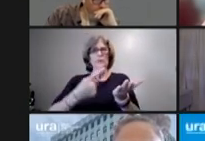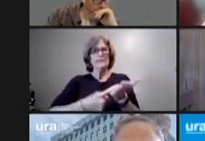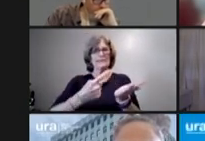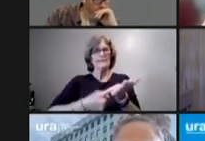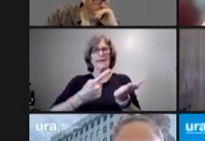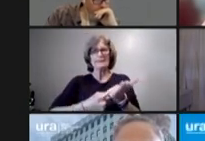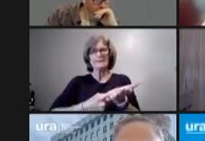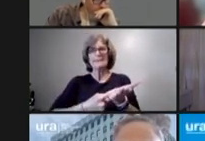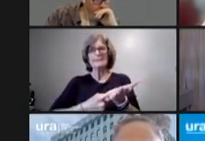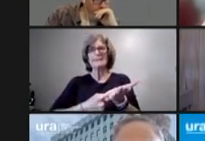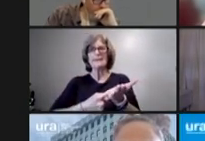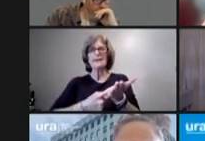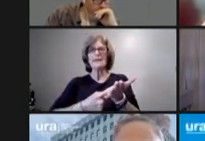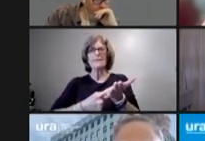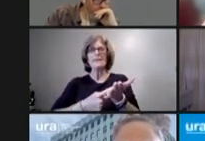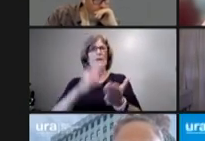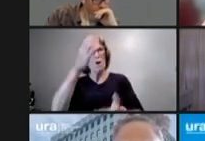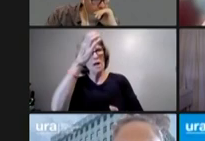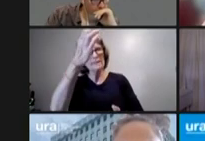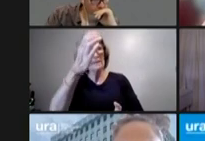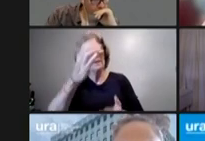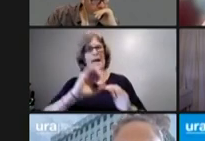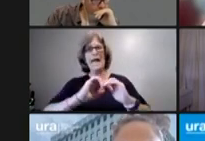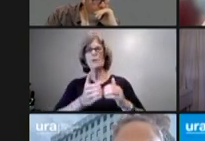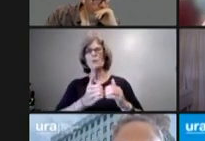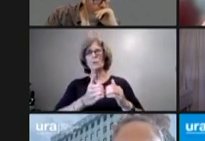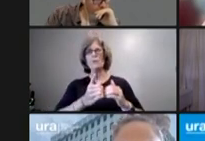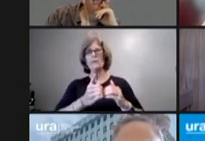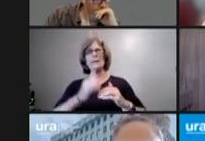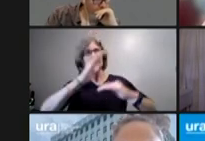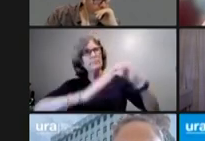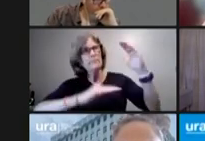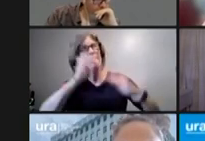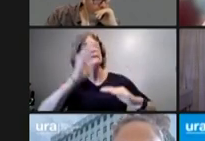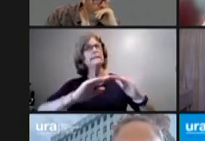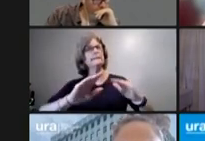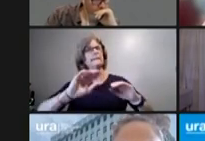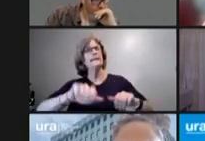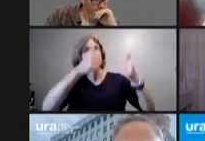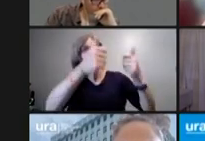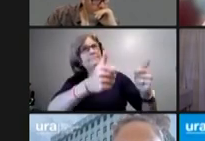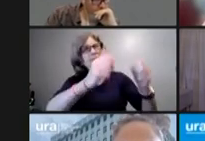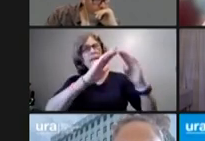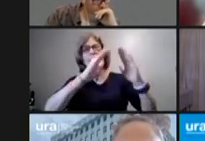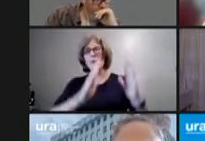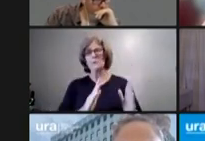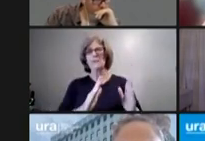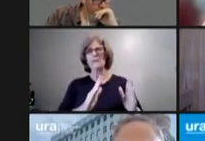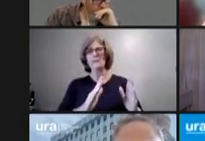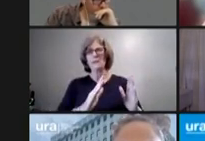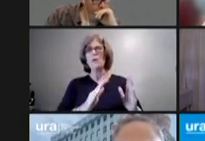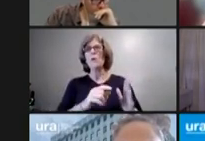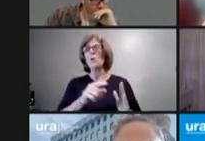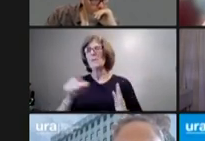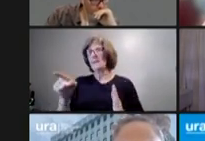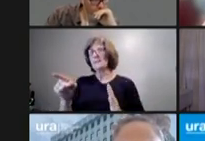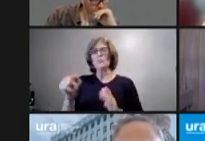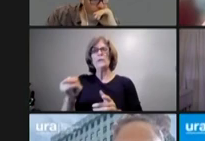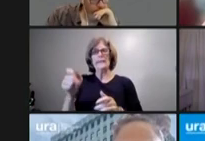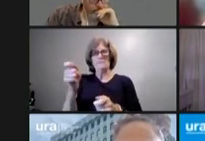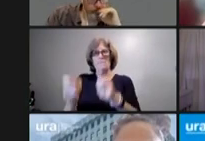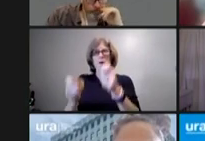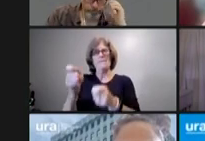more of the sense of how do we set up housing in such a way that it can be modified, and it can be modified in a way that economically makes